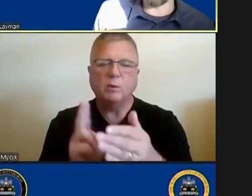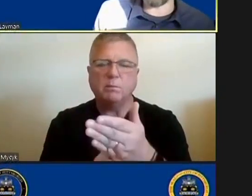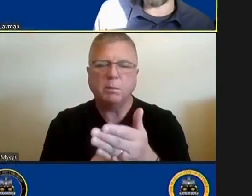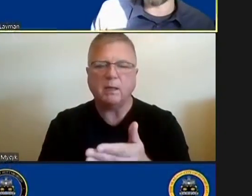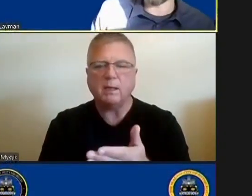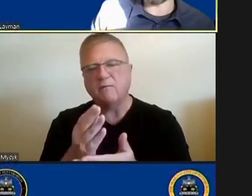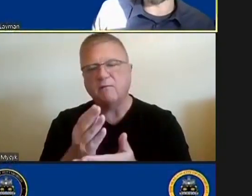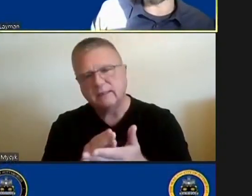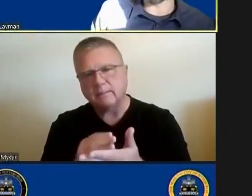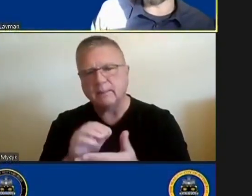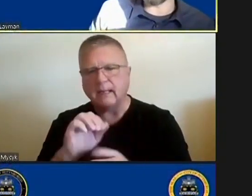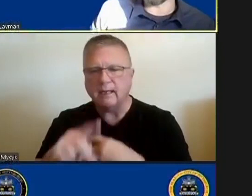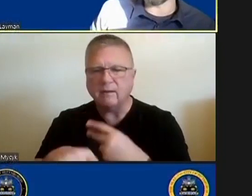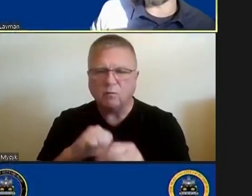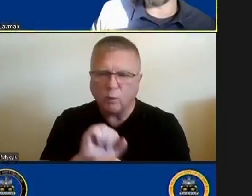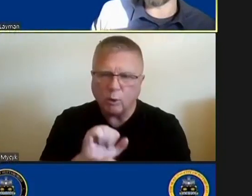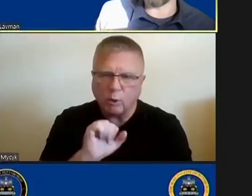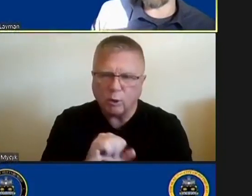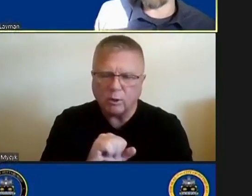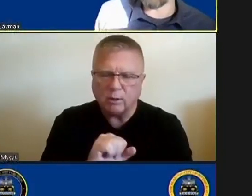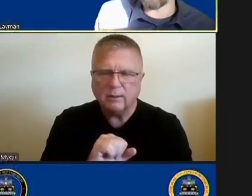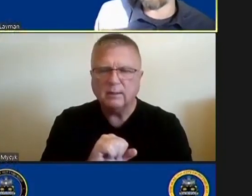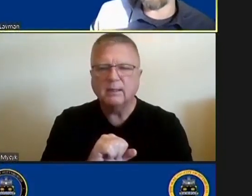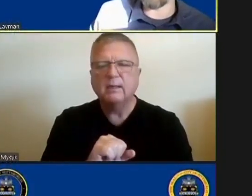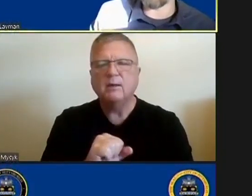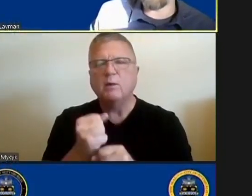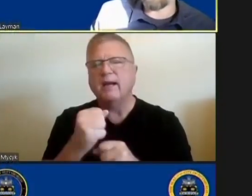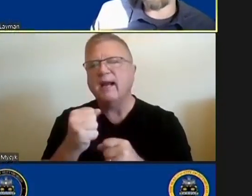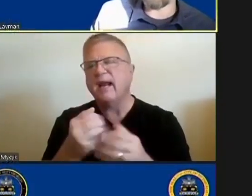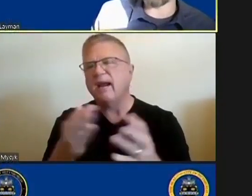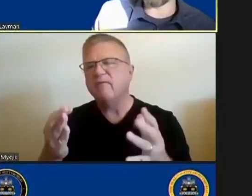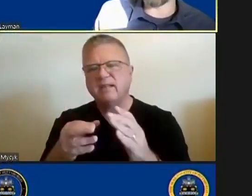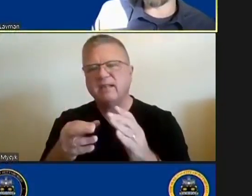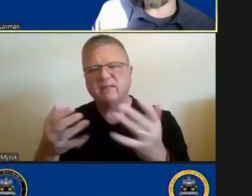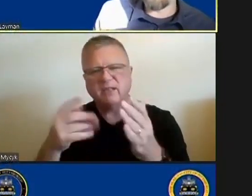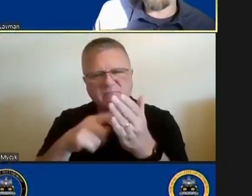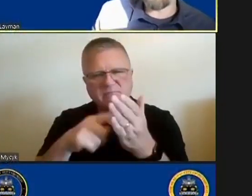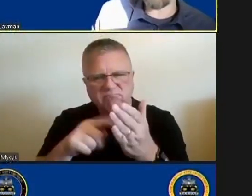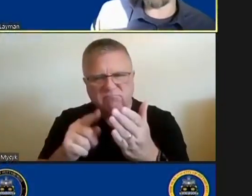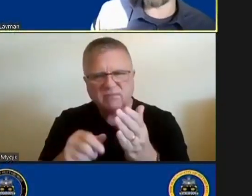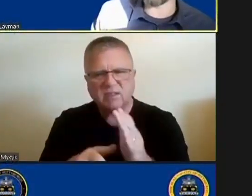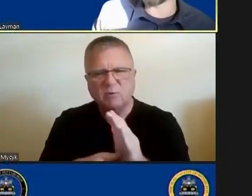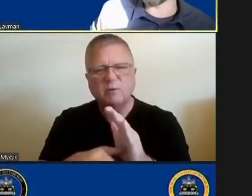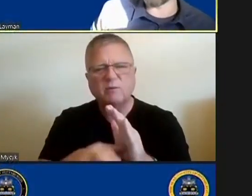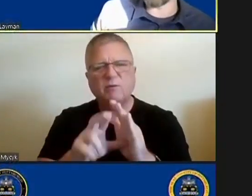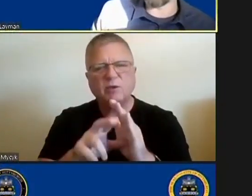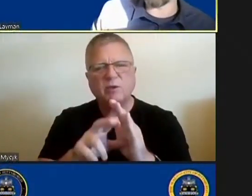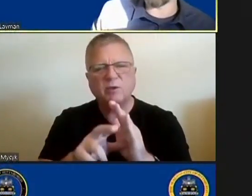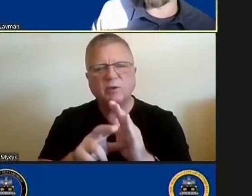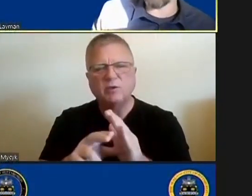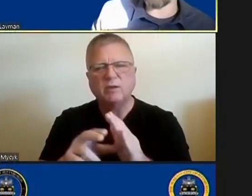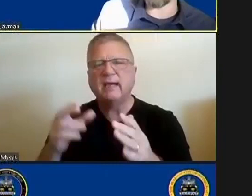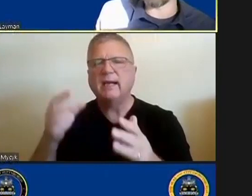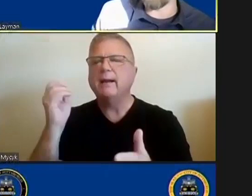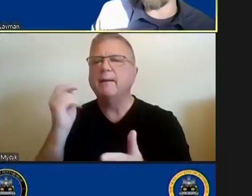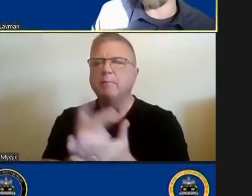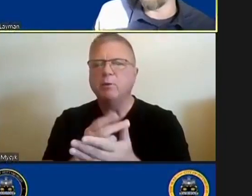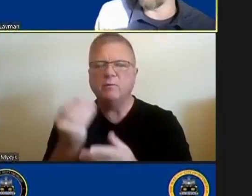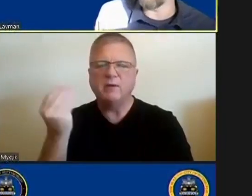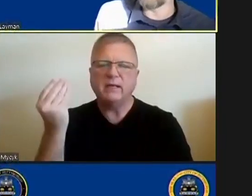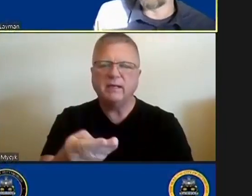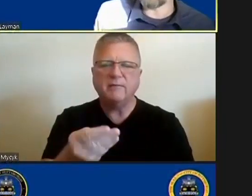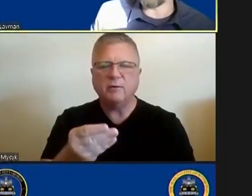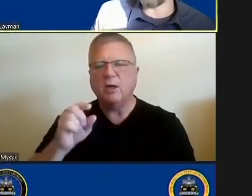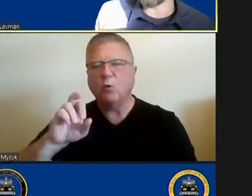of work, and then when everything has been reviewed and if it is approved, you're issued what's called a record of zoning